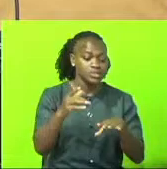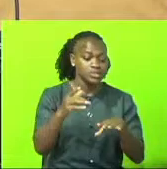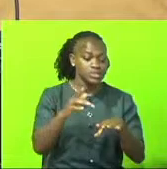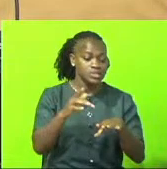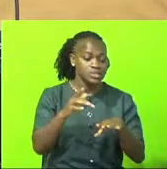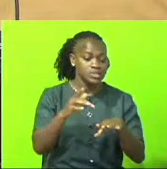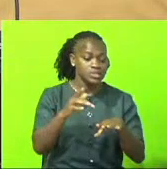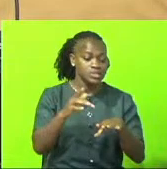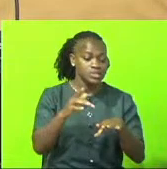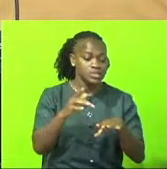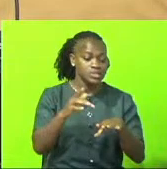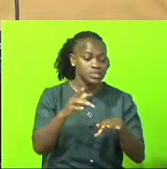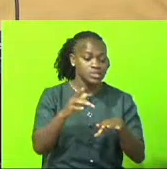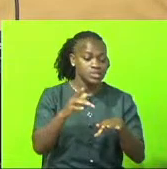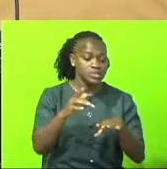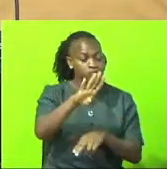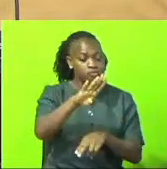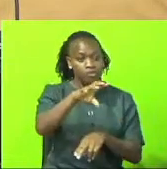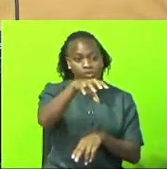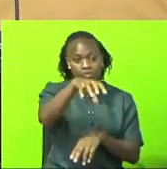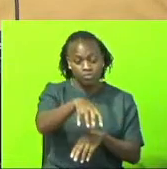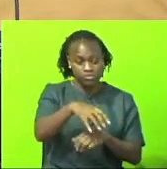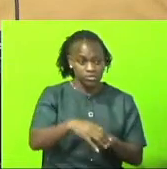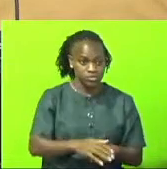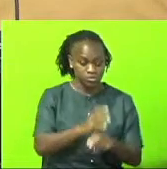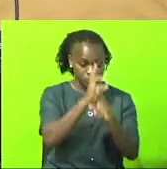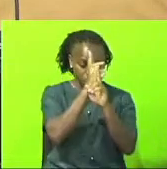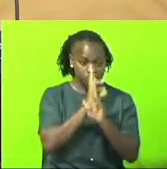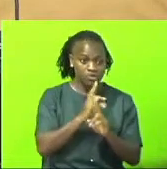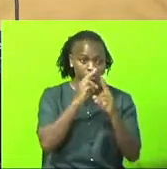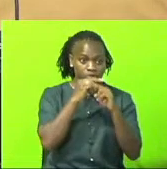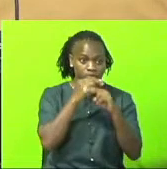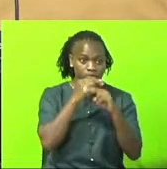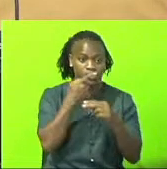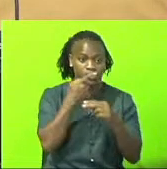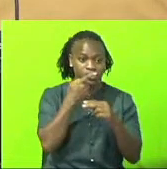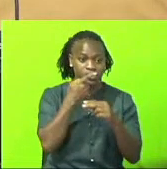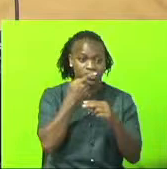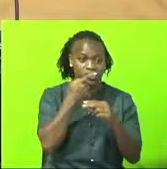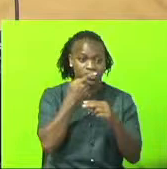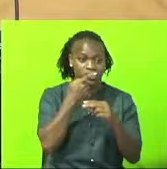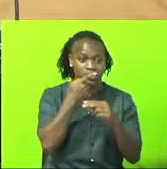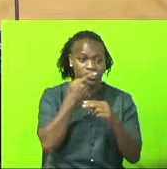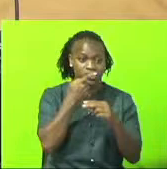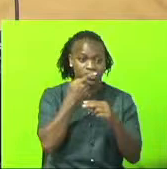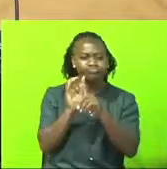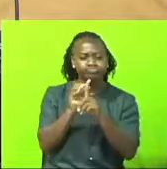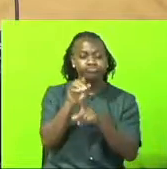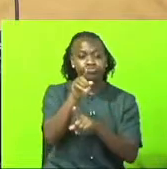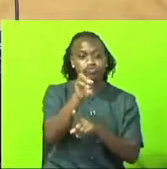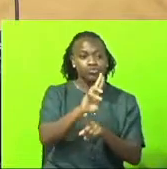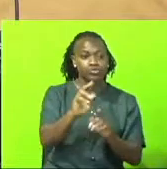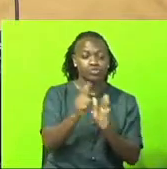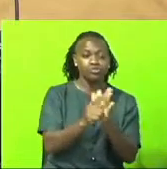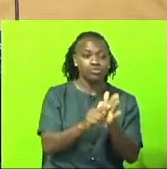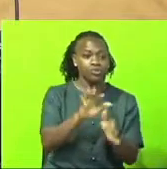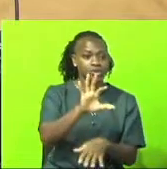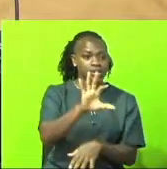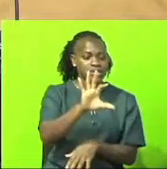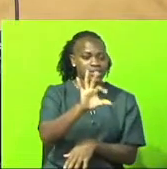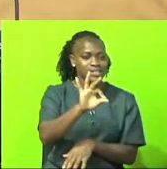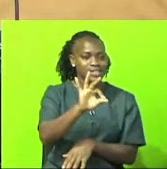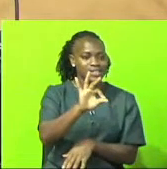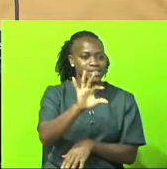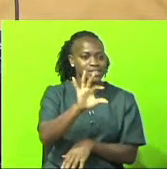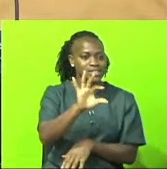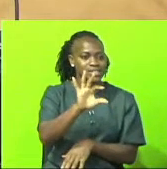constituencies. Honorable Harun Idrisu says, I wish to notify you under Order 99 of Standing Orders